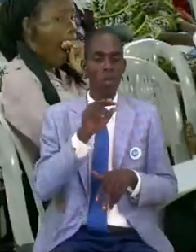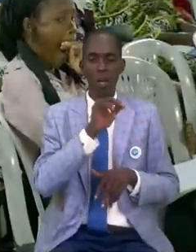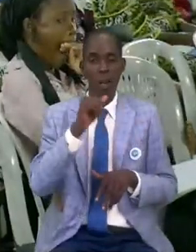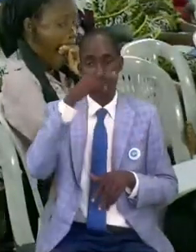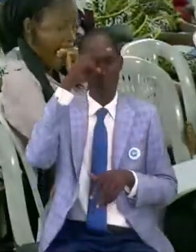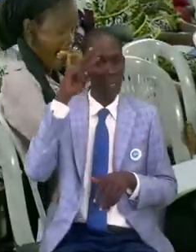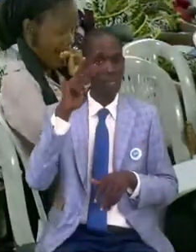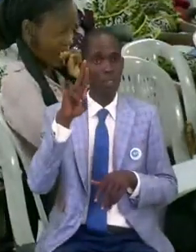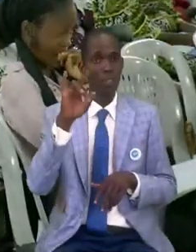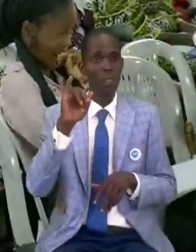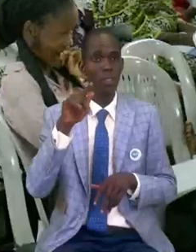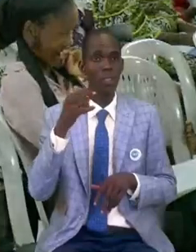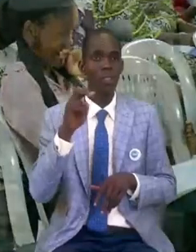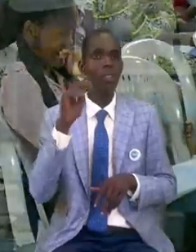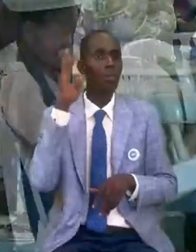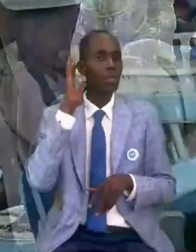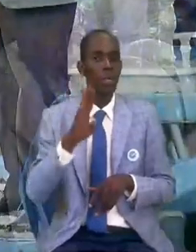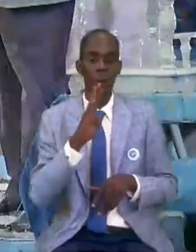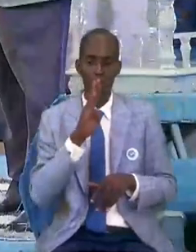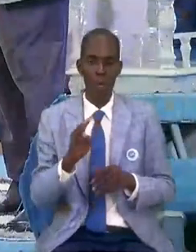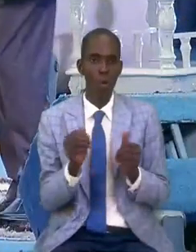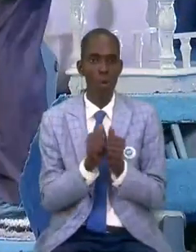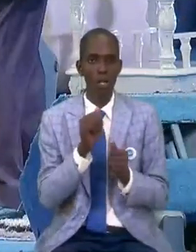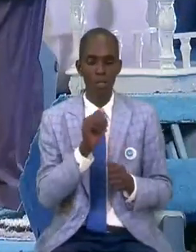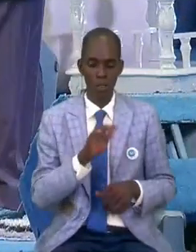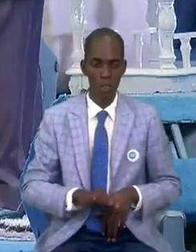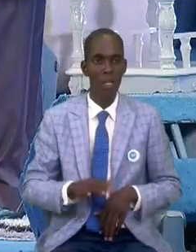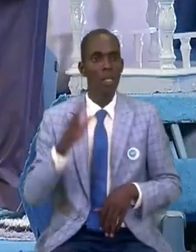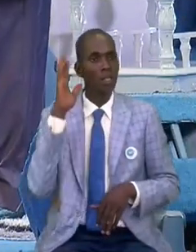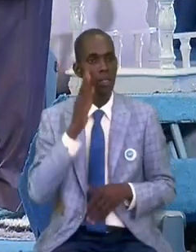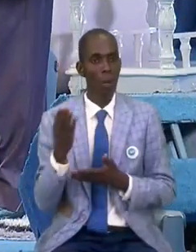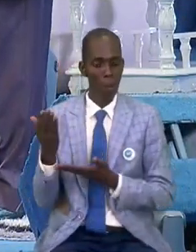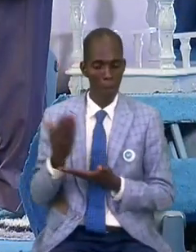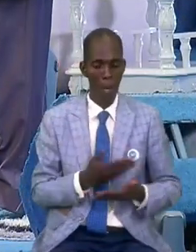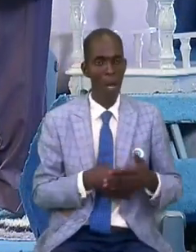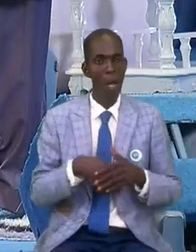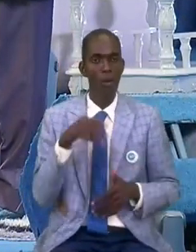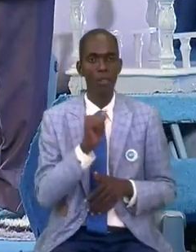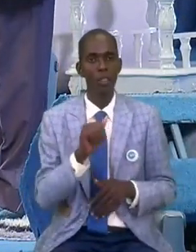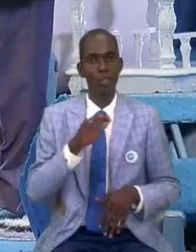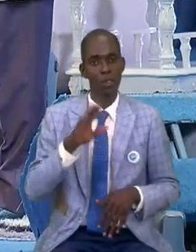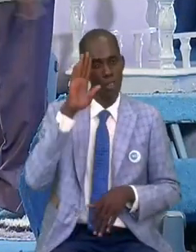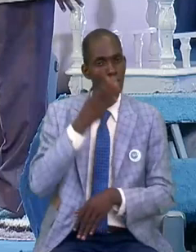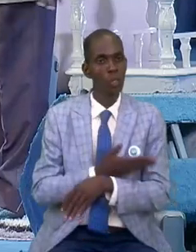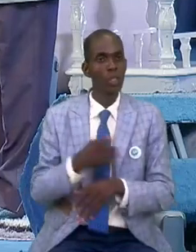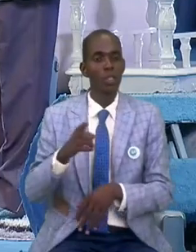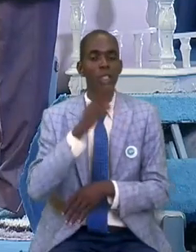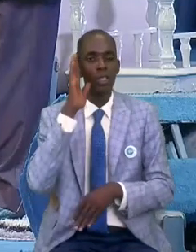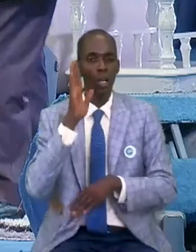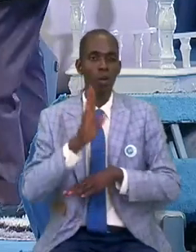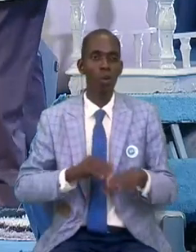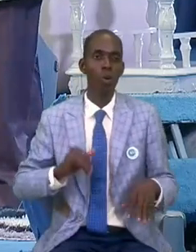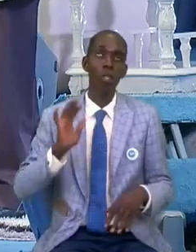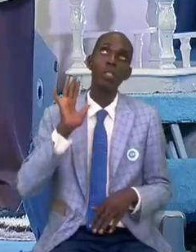a son, and they shall call his name Emmanuel, which being interpreted